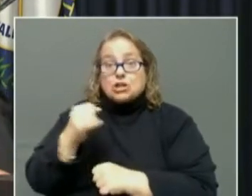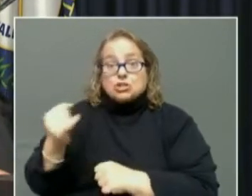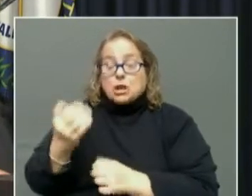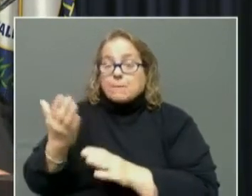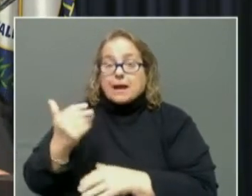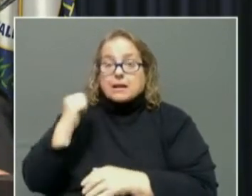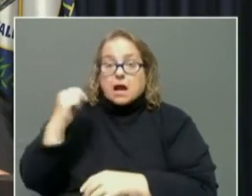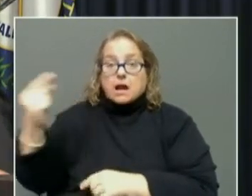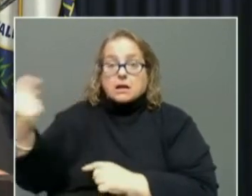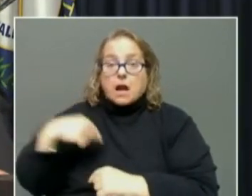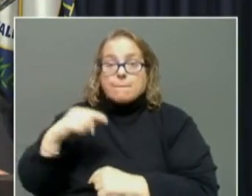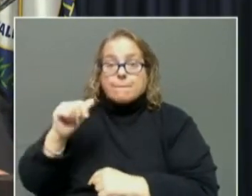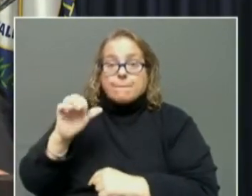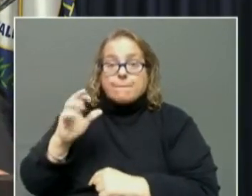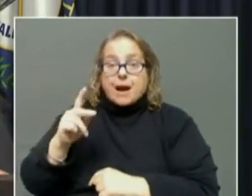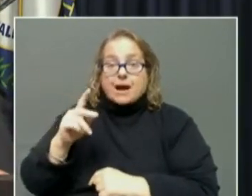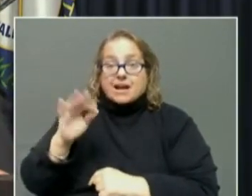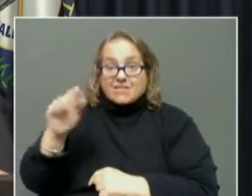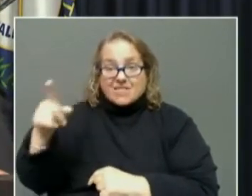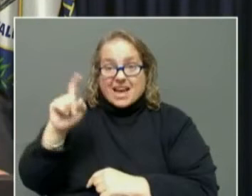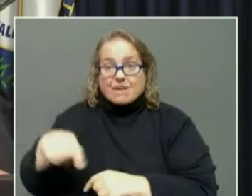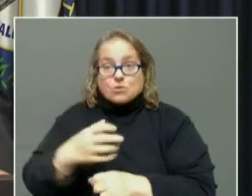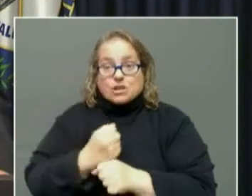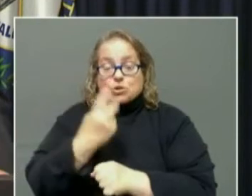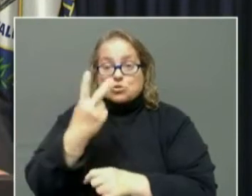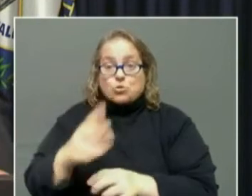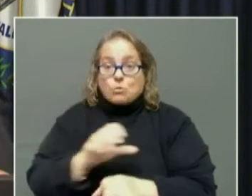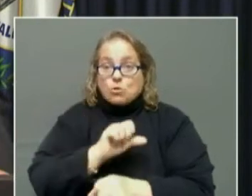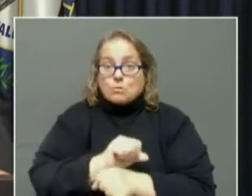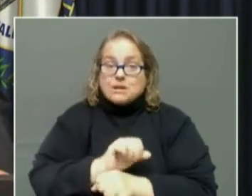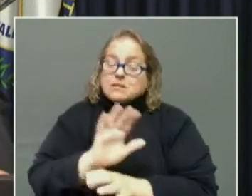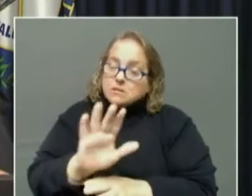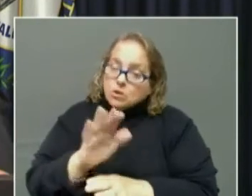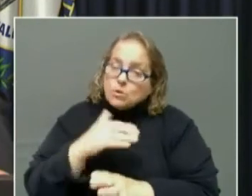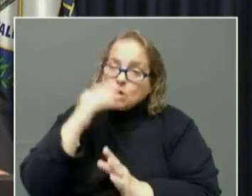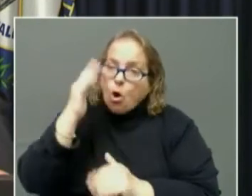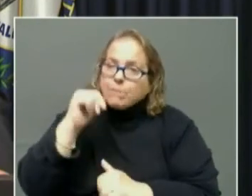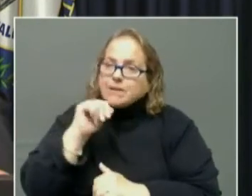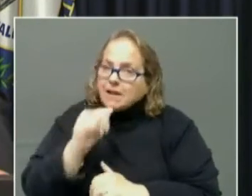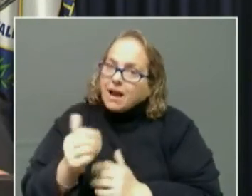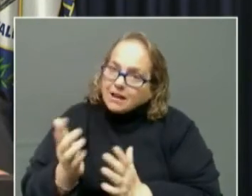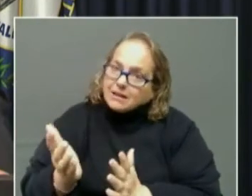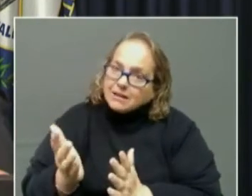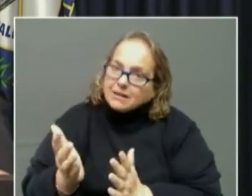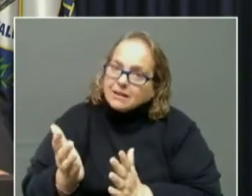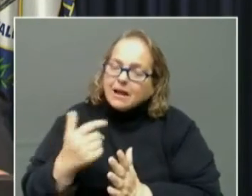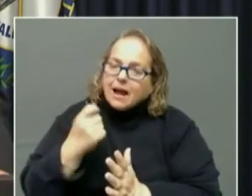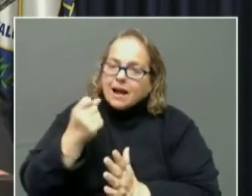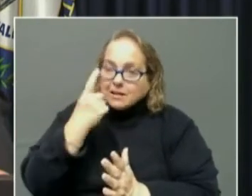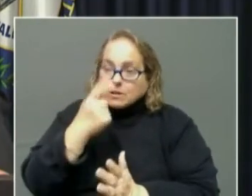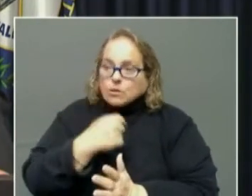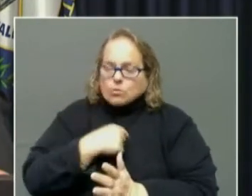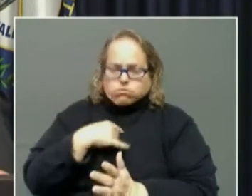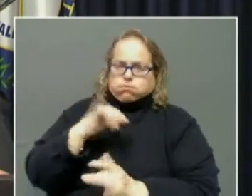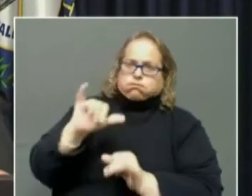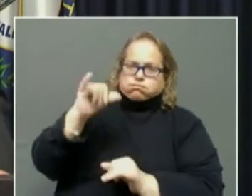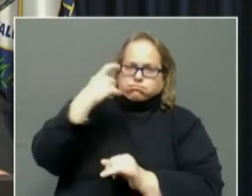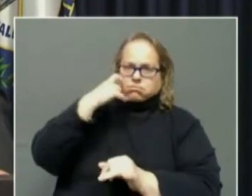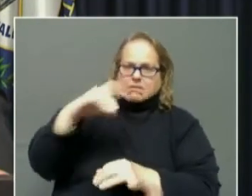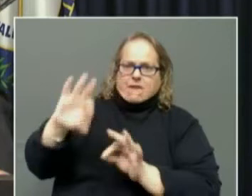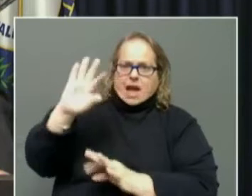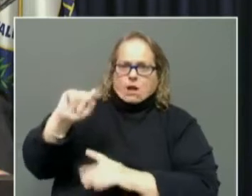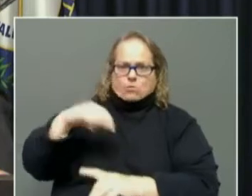now have to receive 2 appointments? We hope not. But this is a curveball we're throwing. So we're going to work with it, right? We're going to make sure that